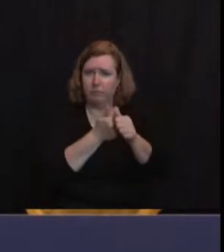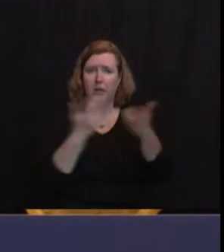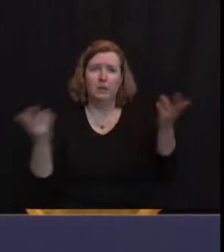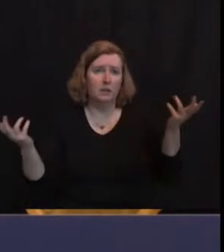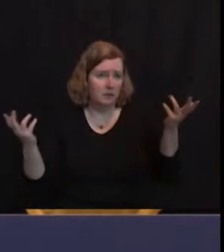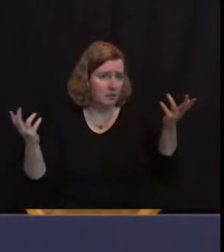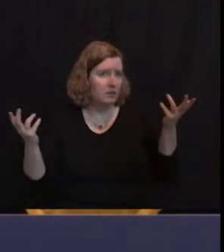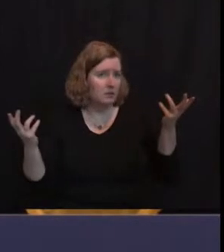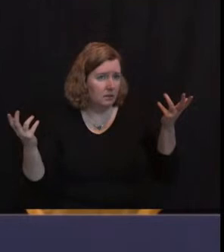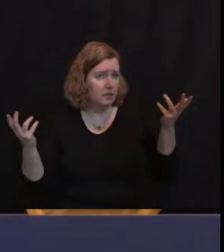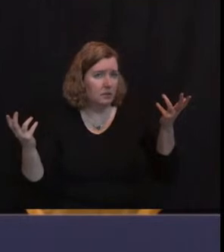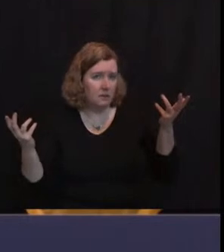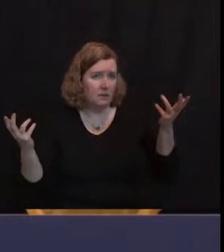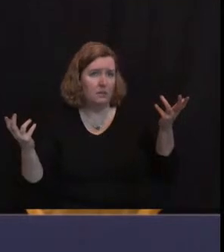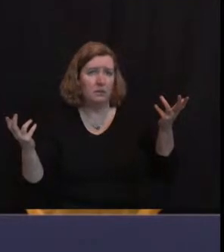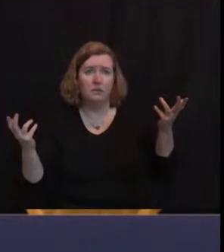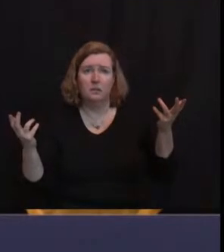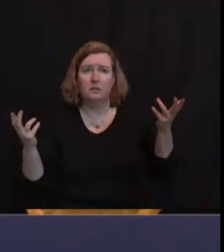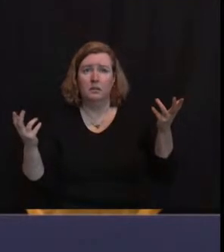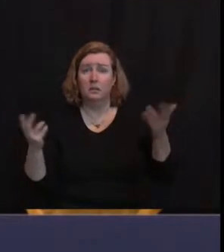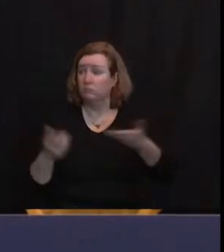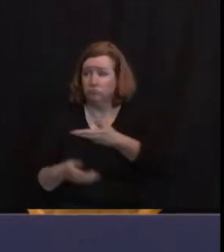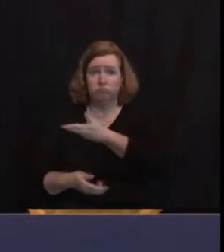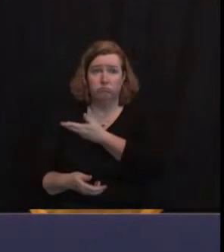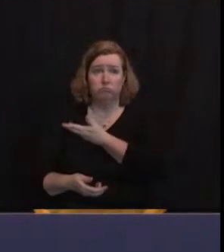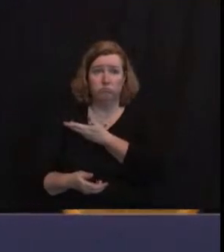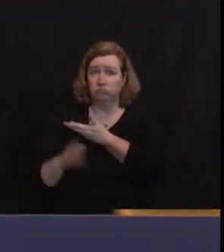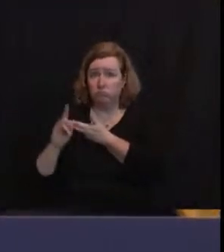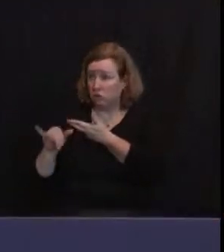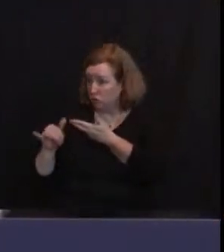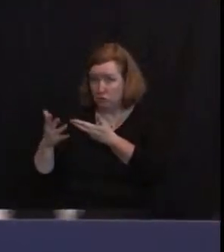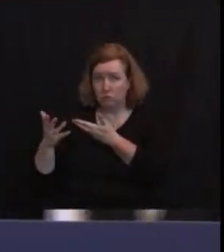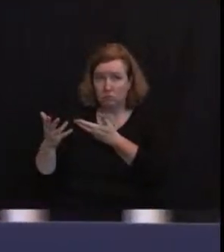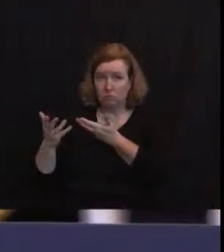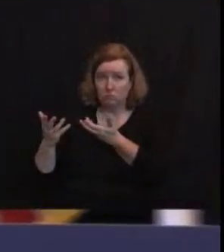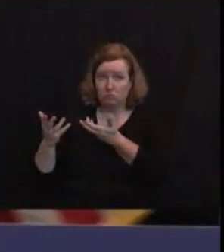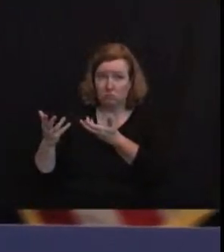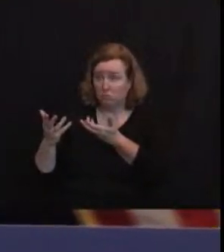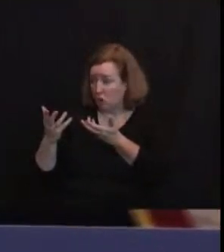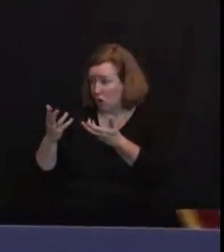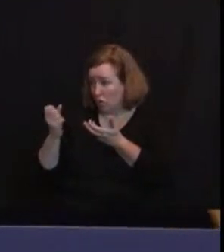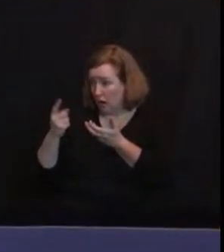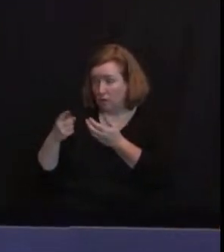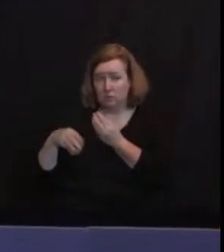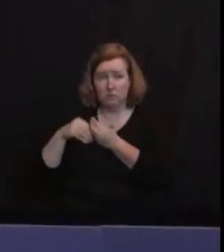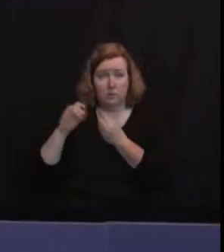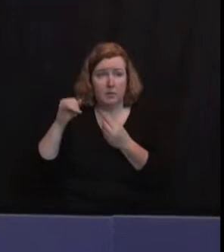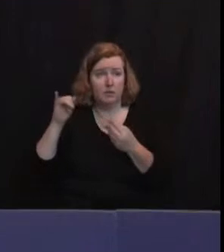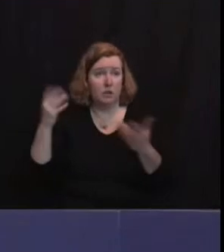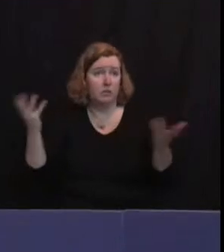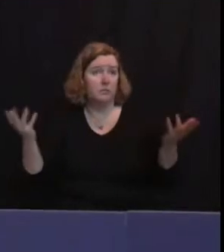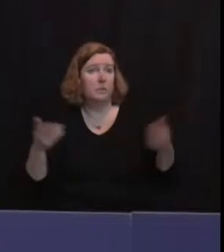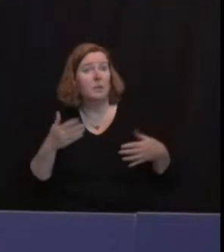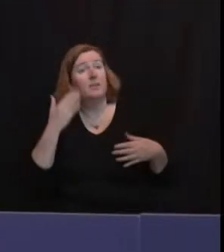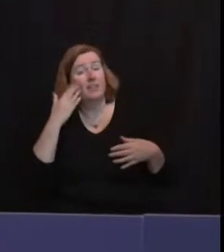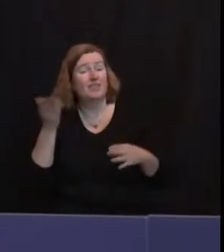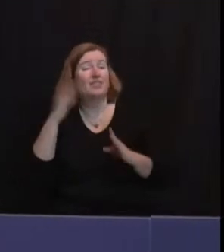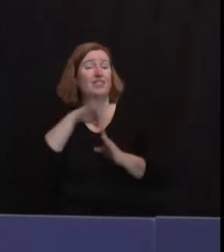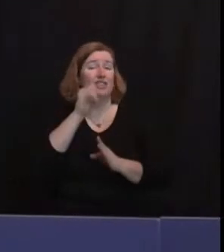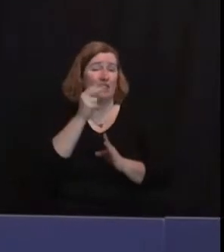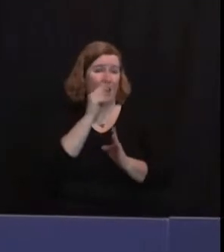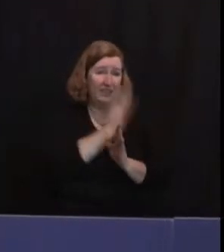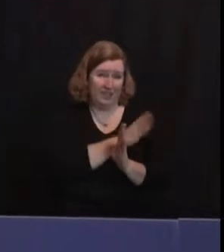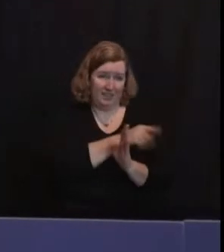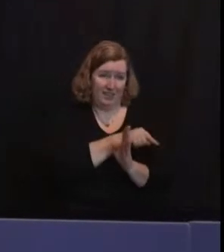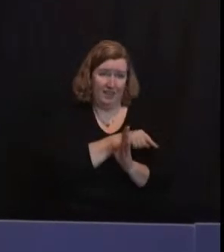any color on that, or do you want to hit J&J first, Judy? Well, I think we have to realize that in January, we did have a